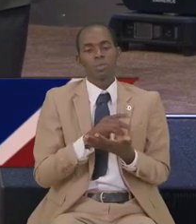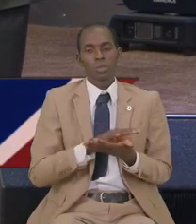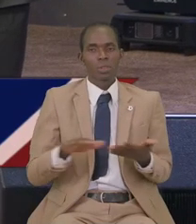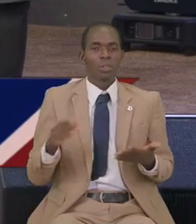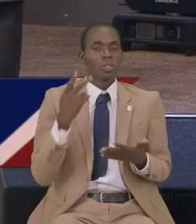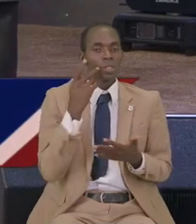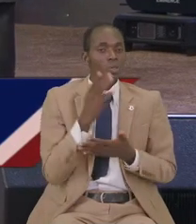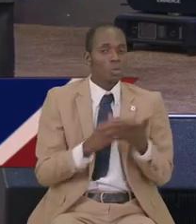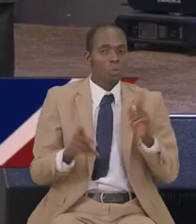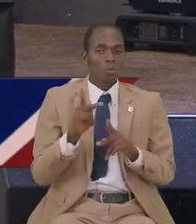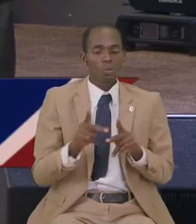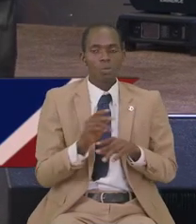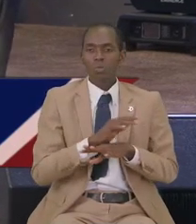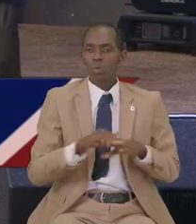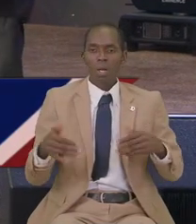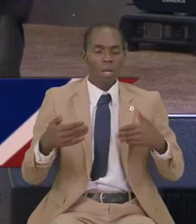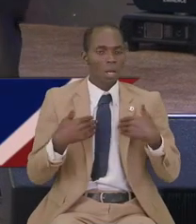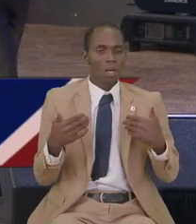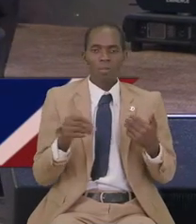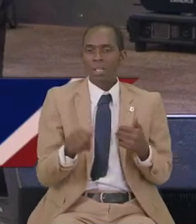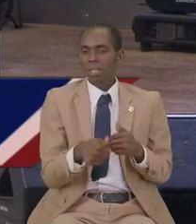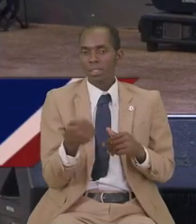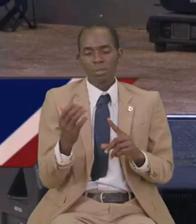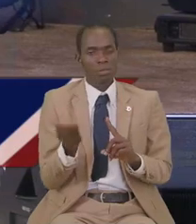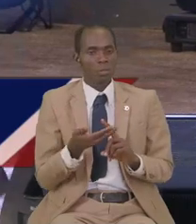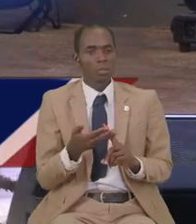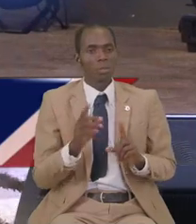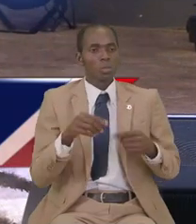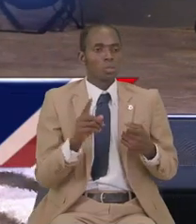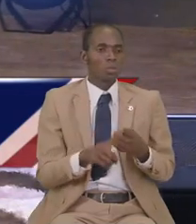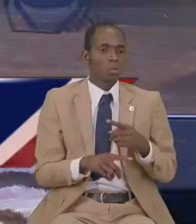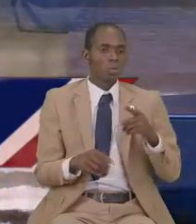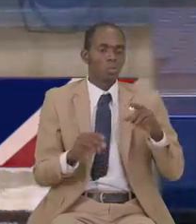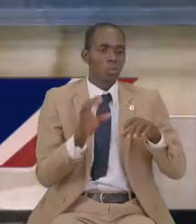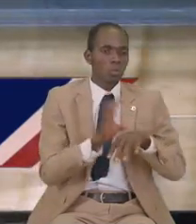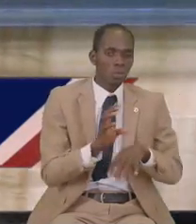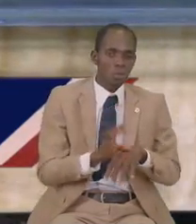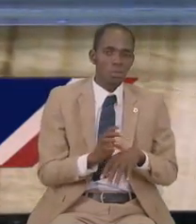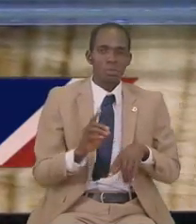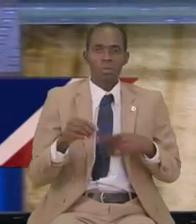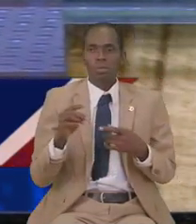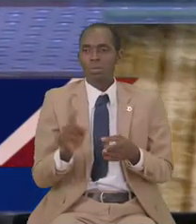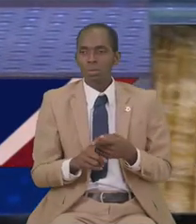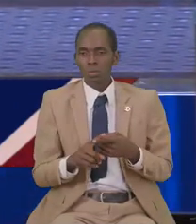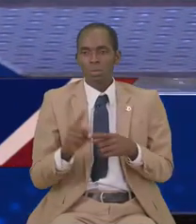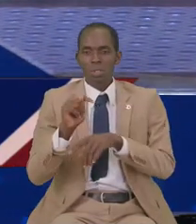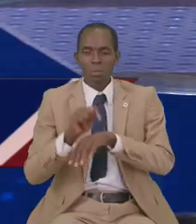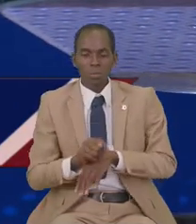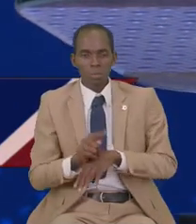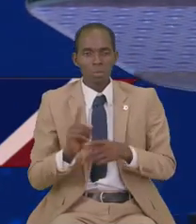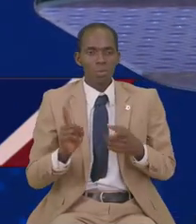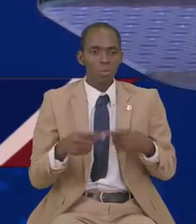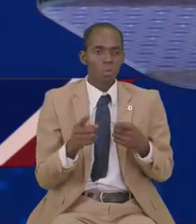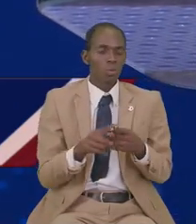any conviction. They go to synagogue, they go to sanctuary, they go to a temple, they go to